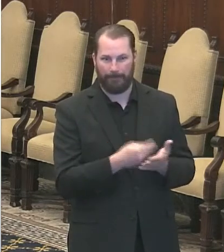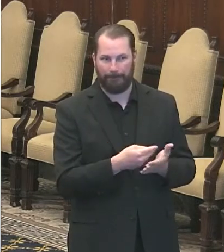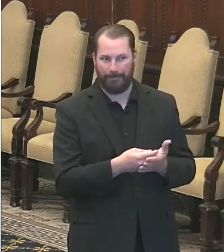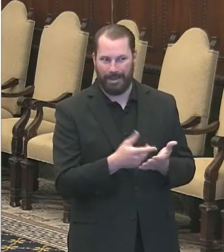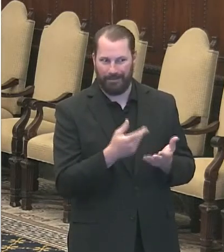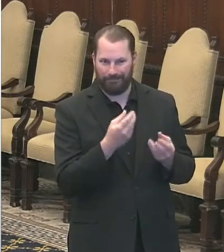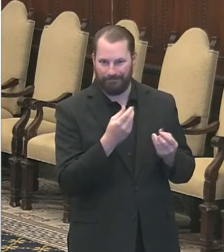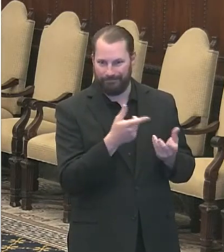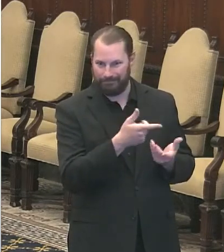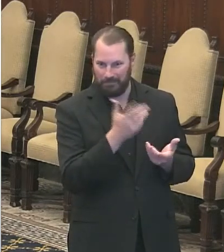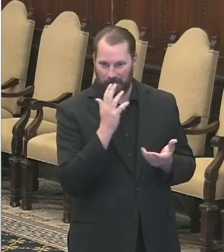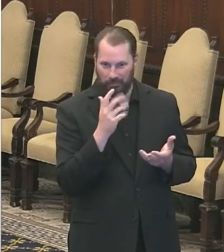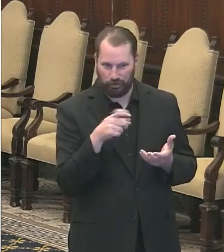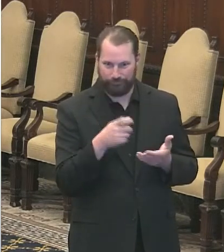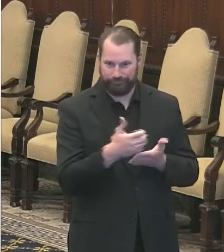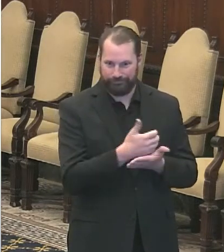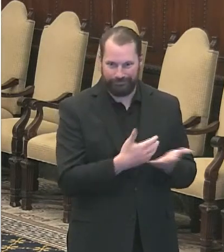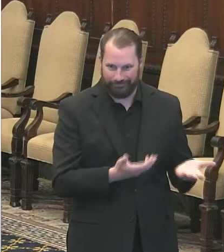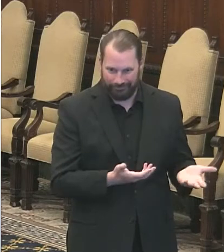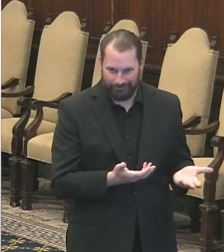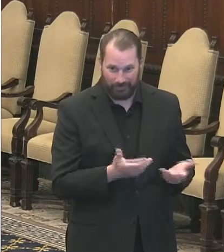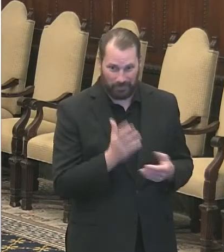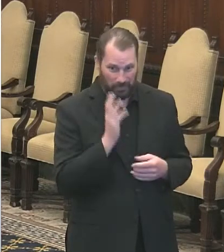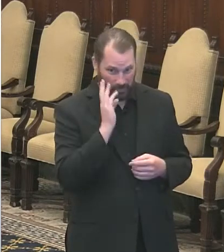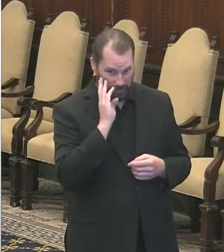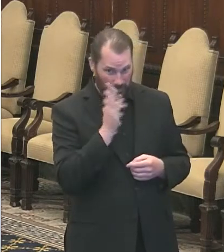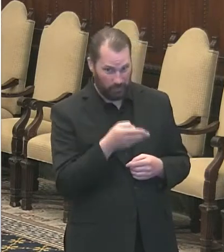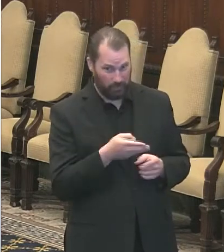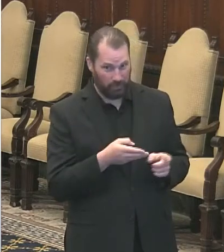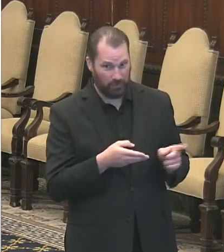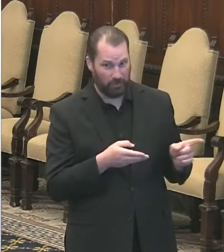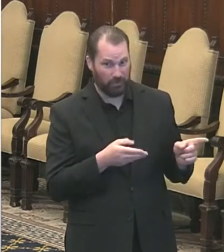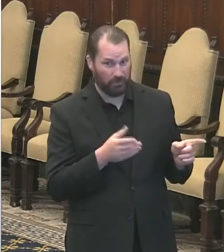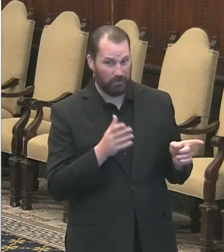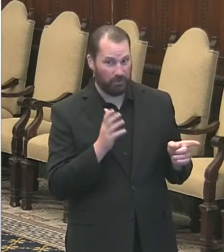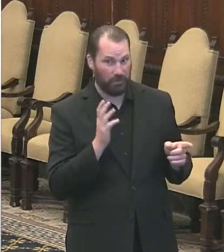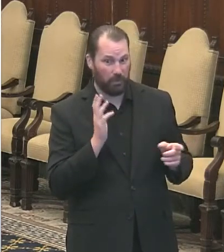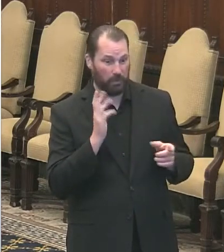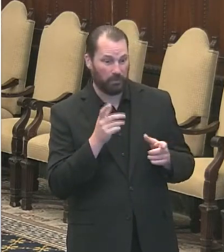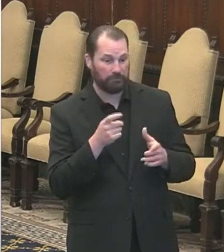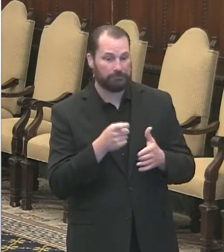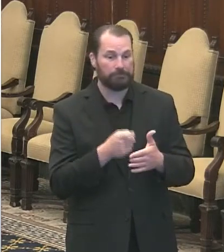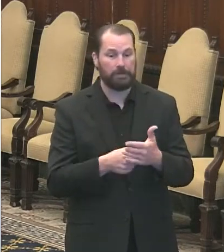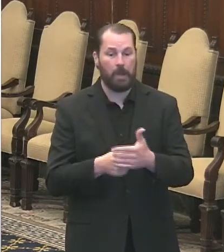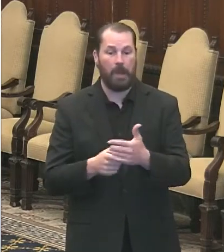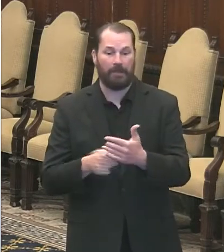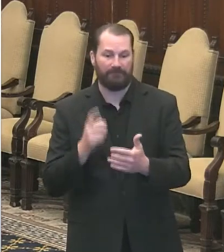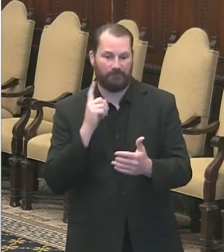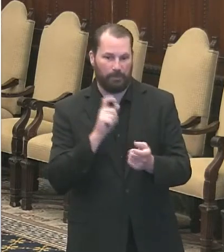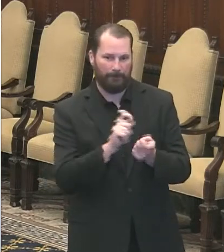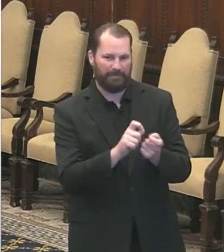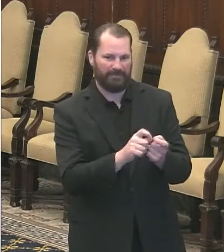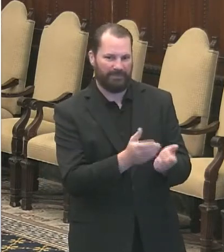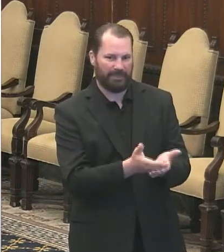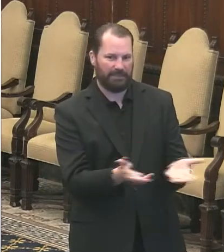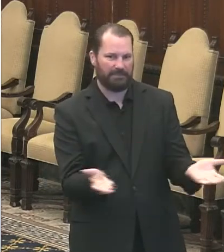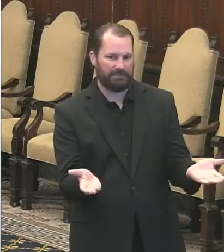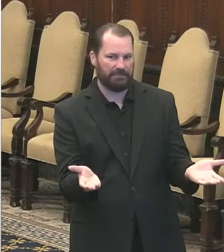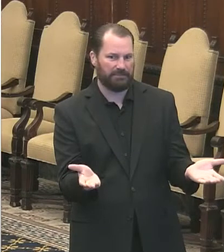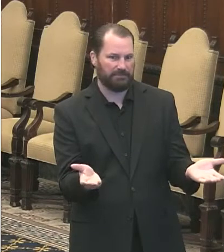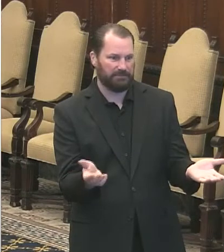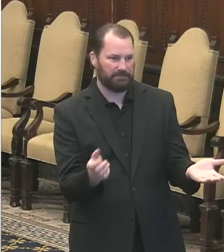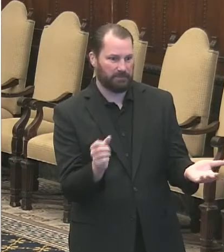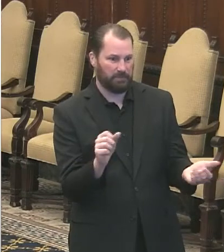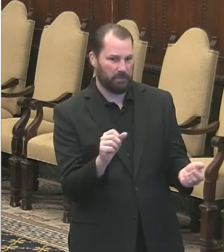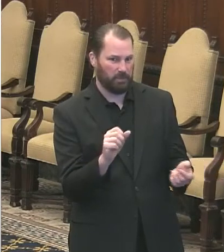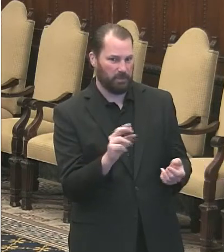how are you going to be able to charge for certain things, or is the sponsorship going to be the same because